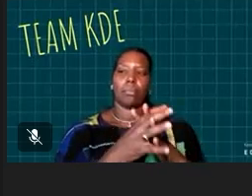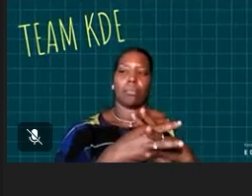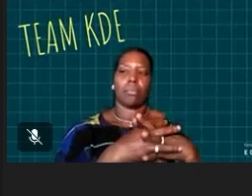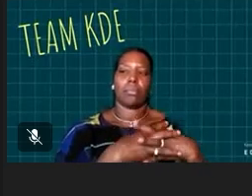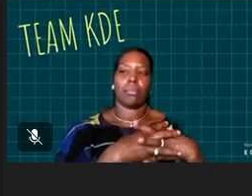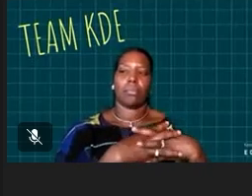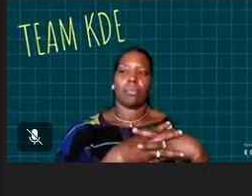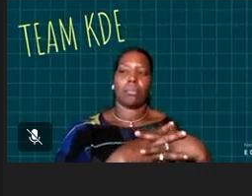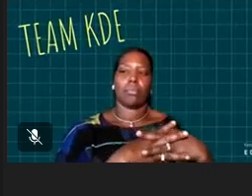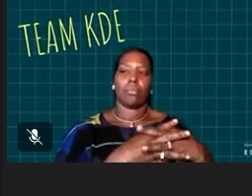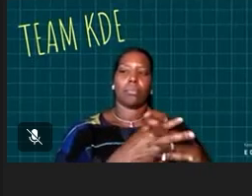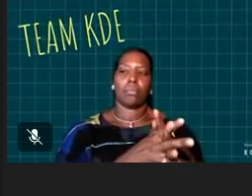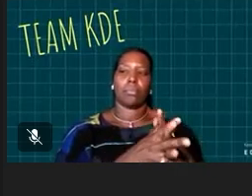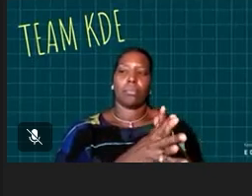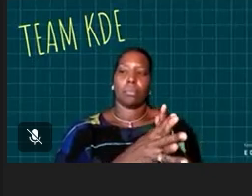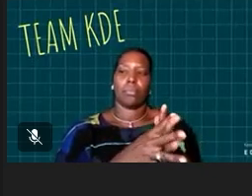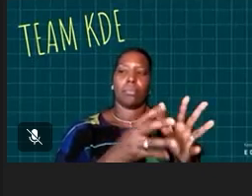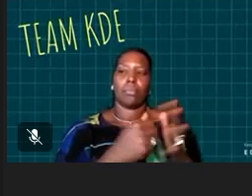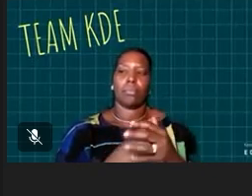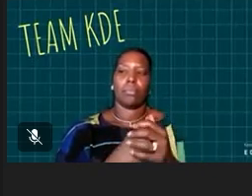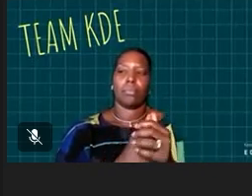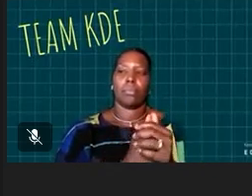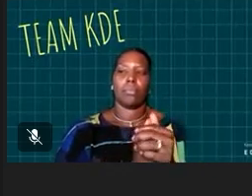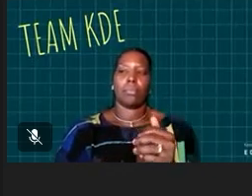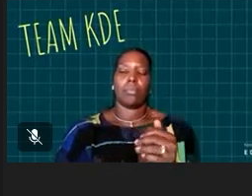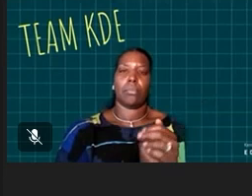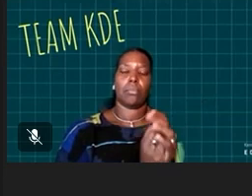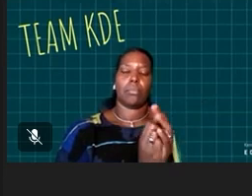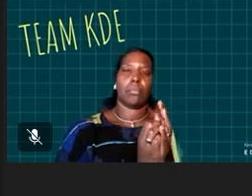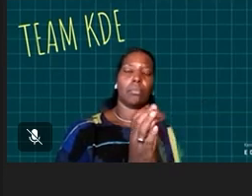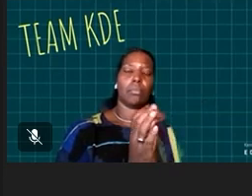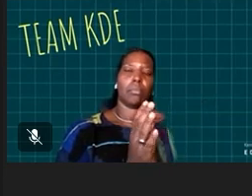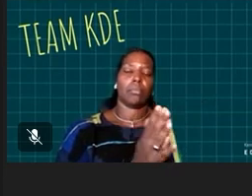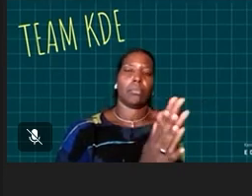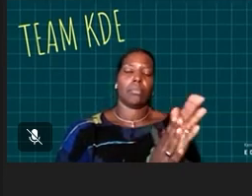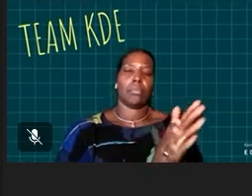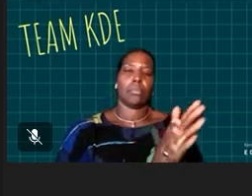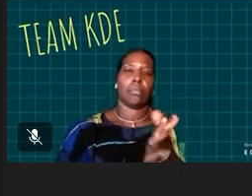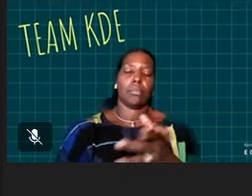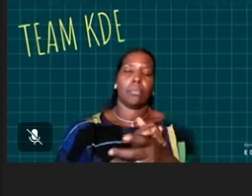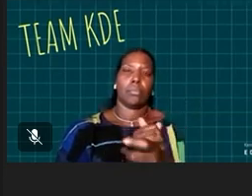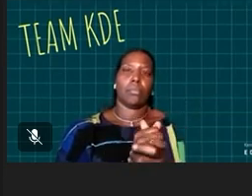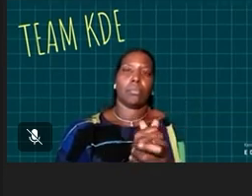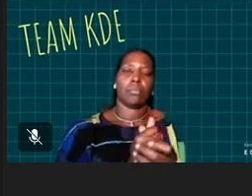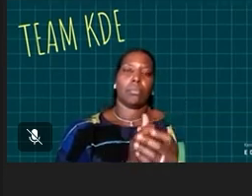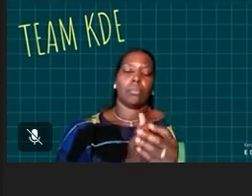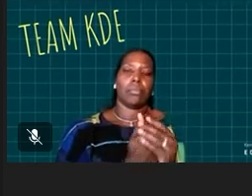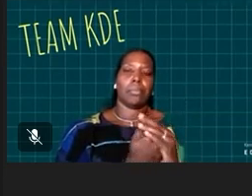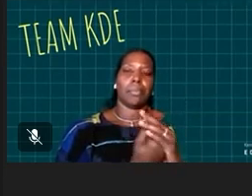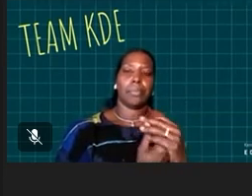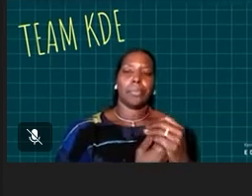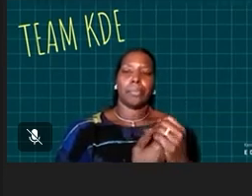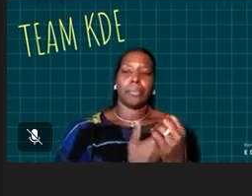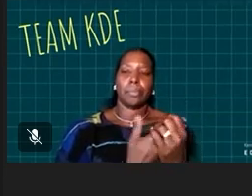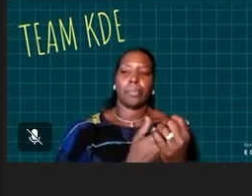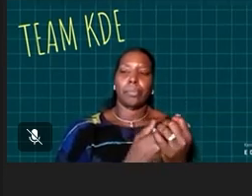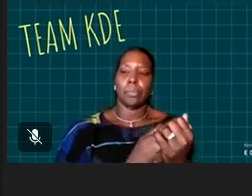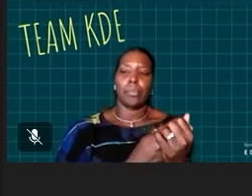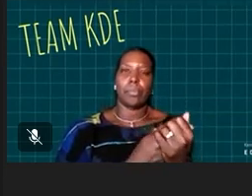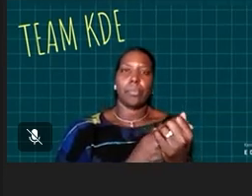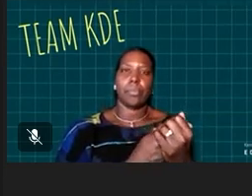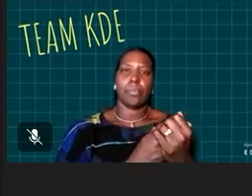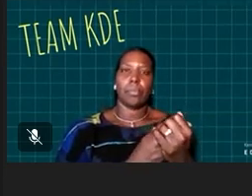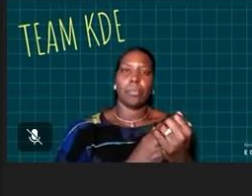can begin your installation. You have to make sure that you meet the following